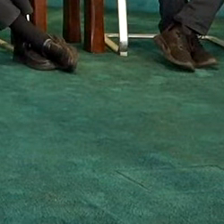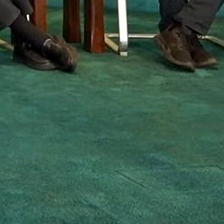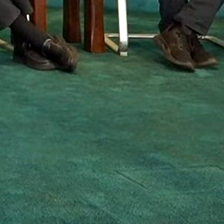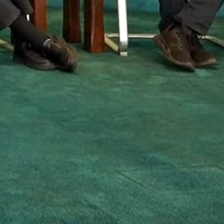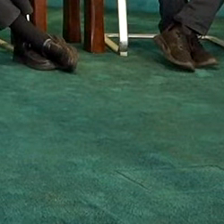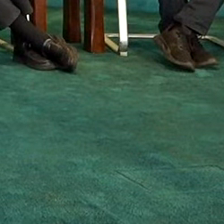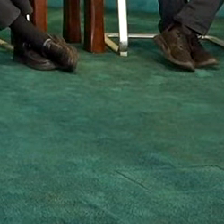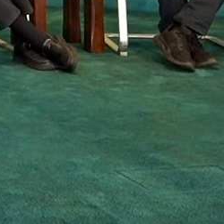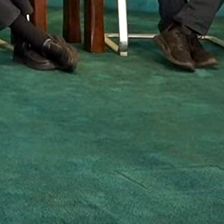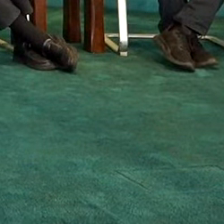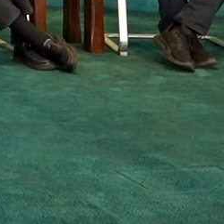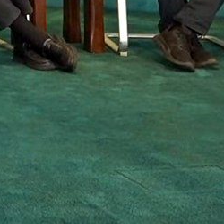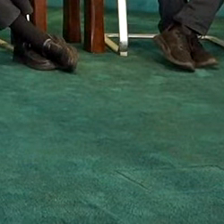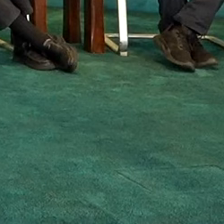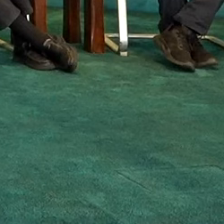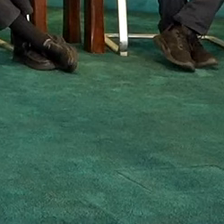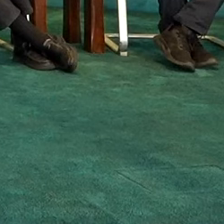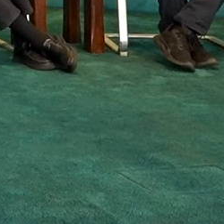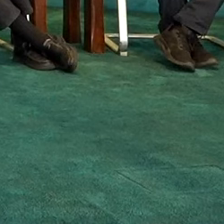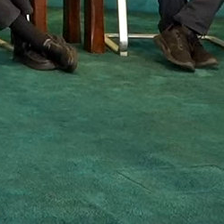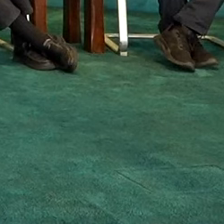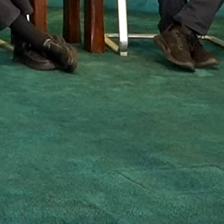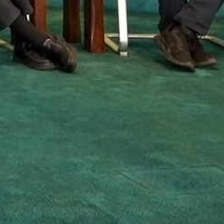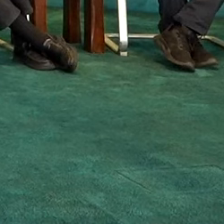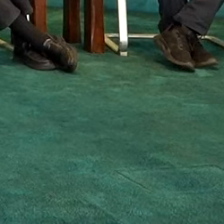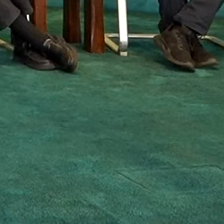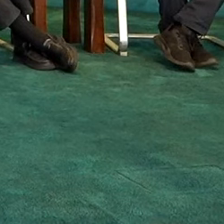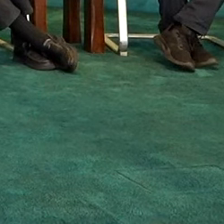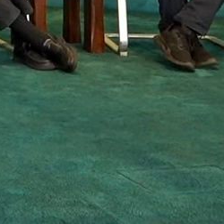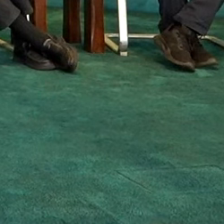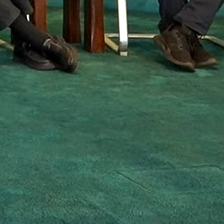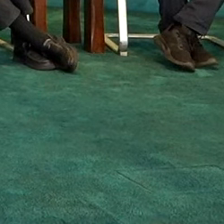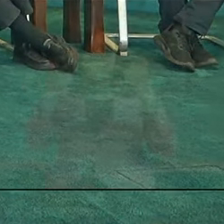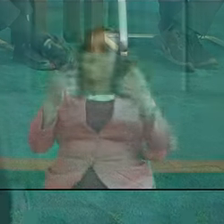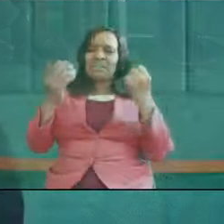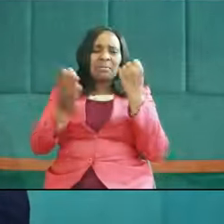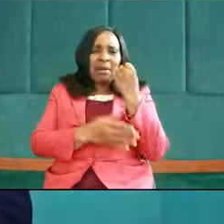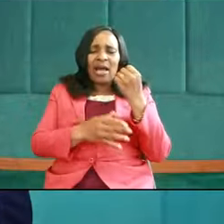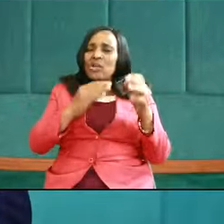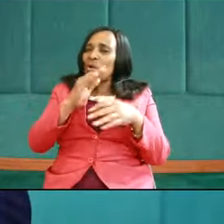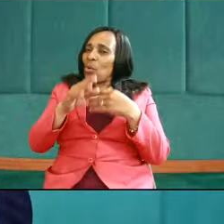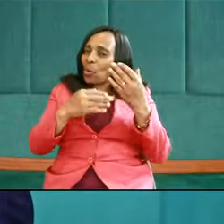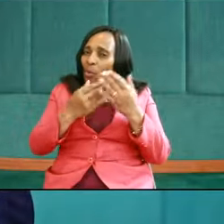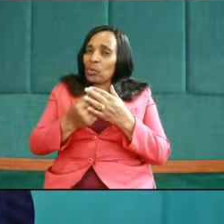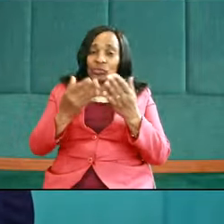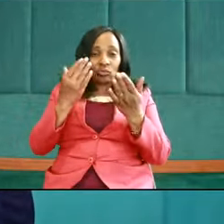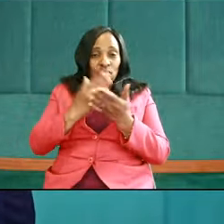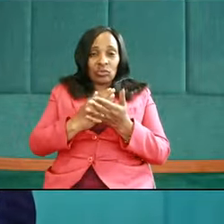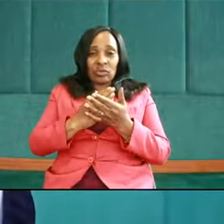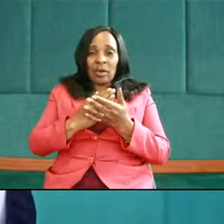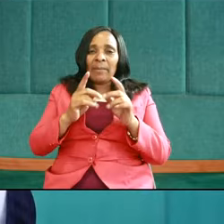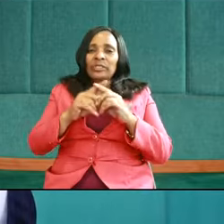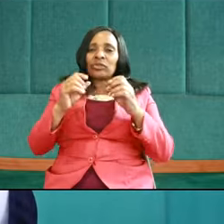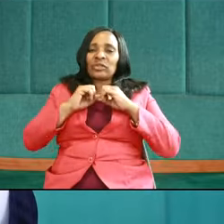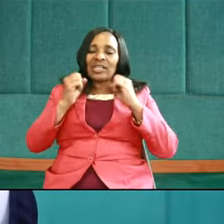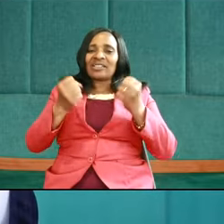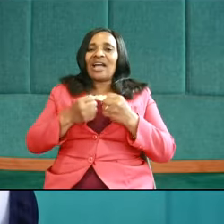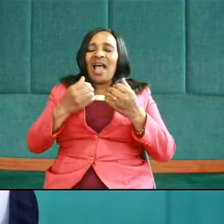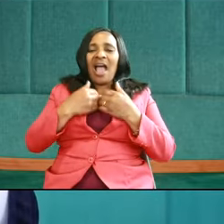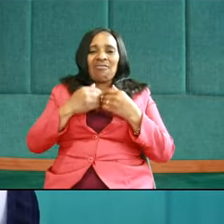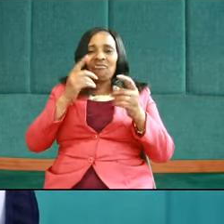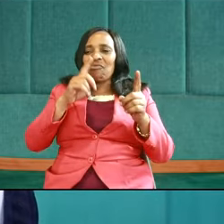I think God has, like, all sin is bad, definitely. But in society, we have degrees of